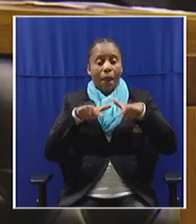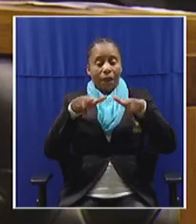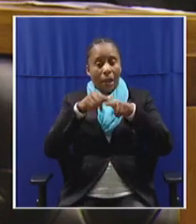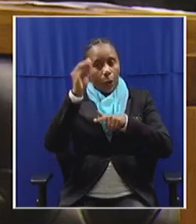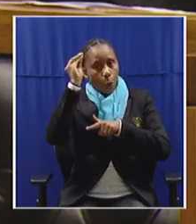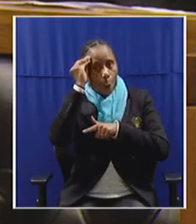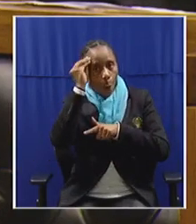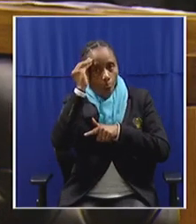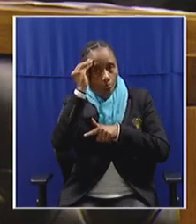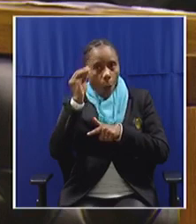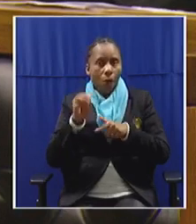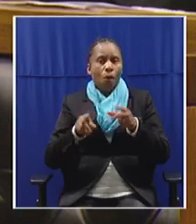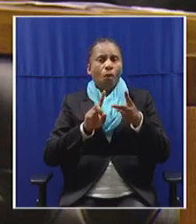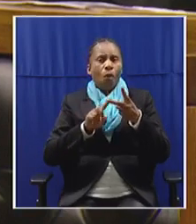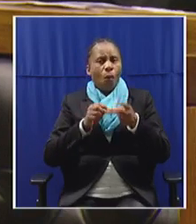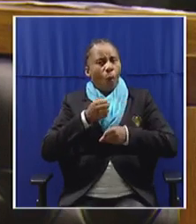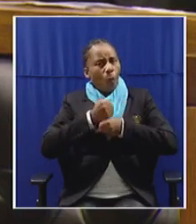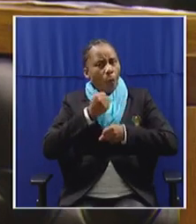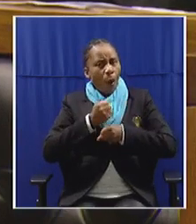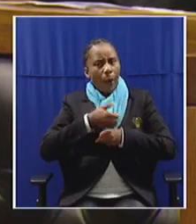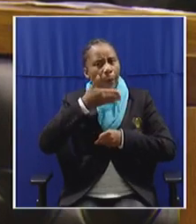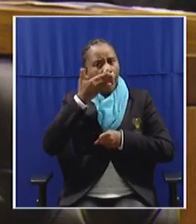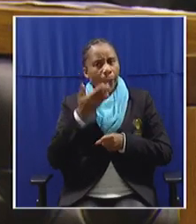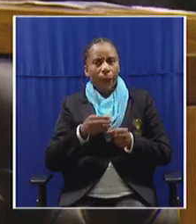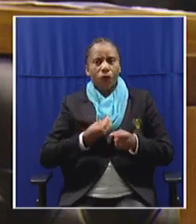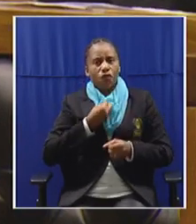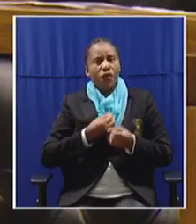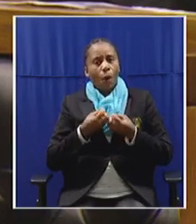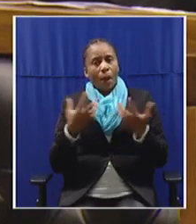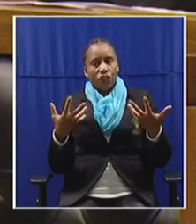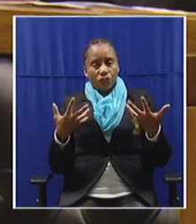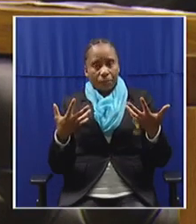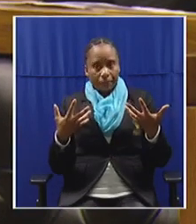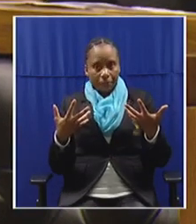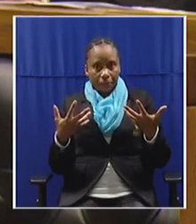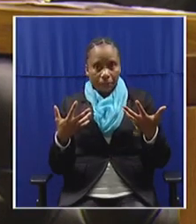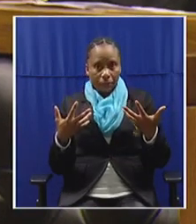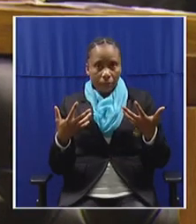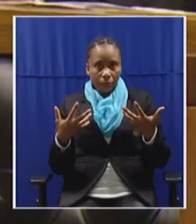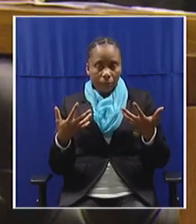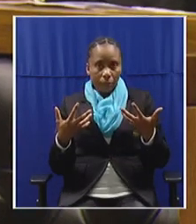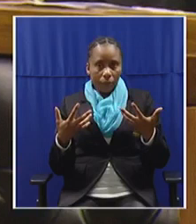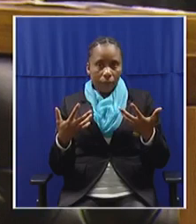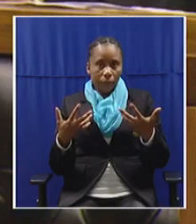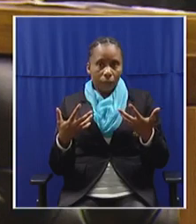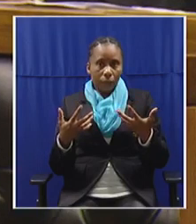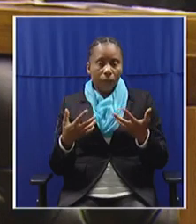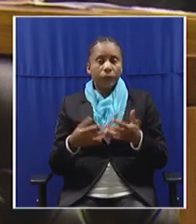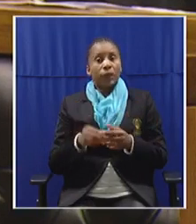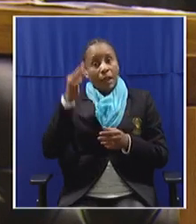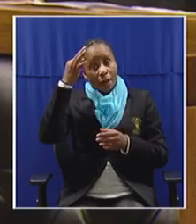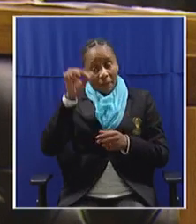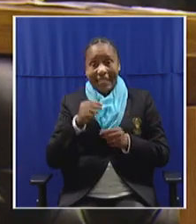of unemployed young people. While government does have various interventions